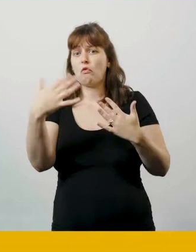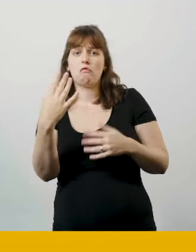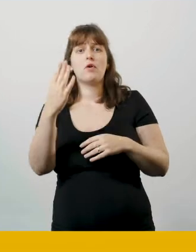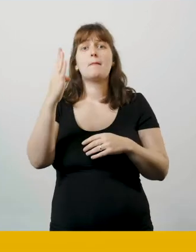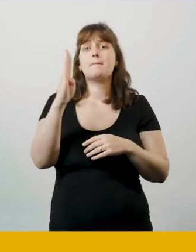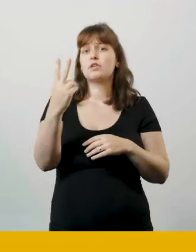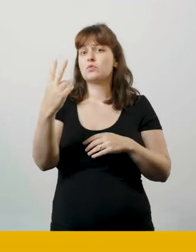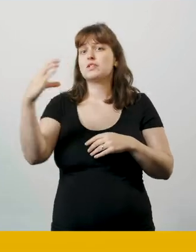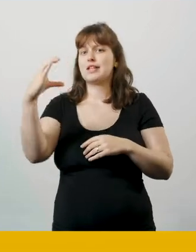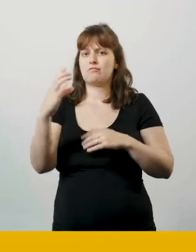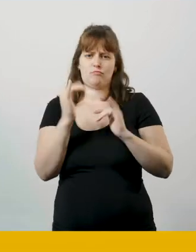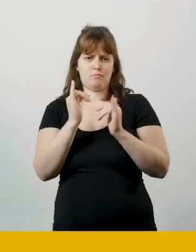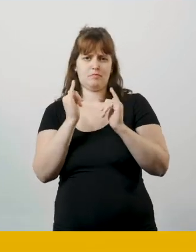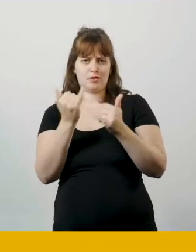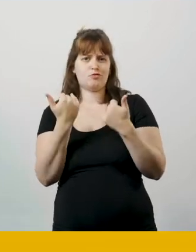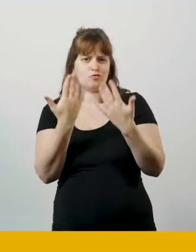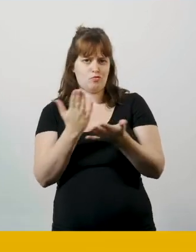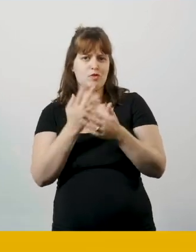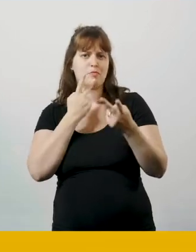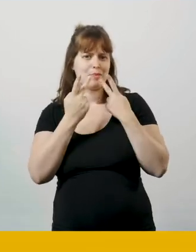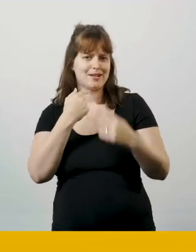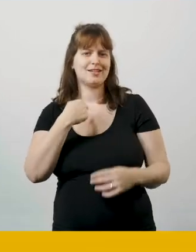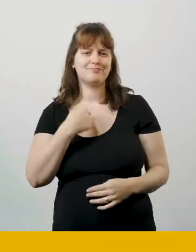B2C implementation.